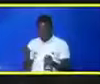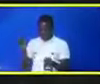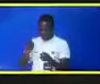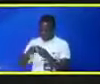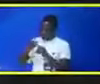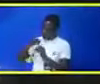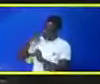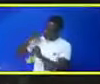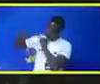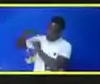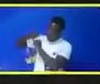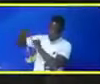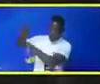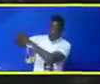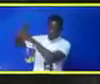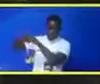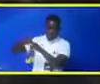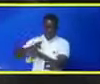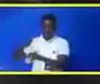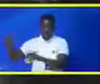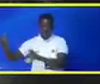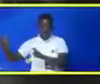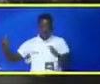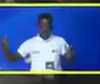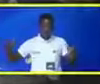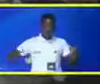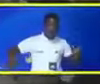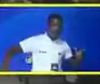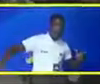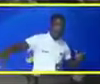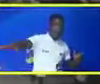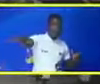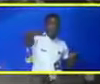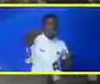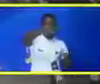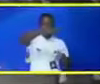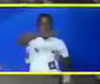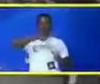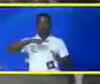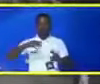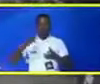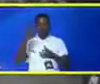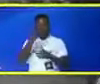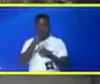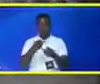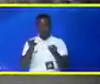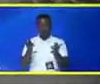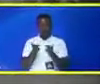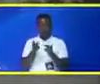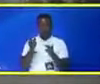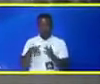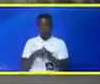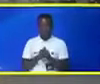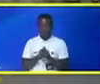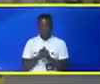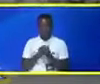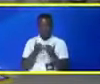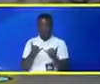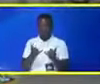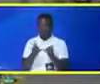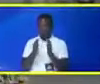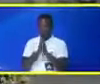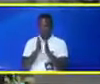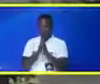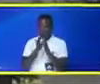right, everywhere across this beautiful auditorium or this beautiful theater, this